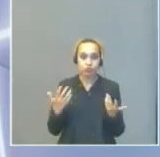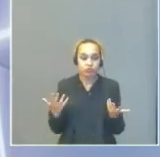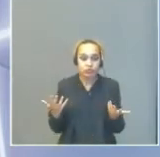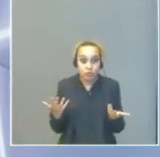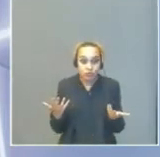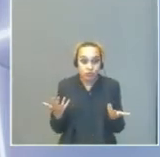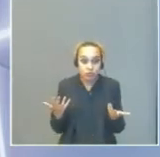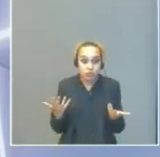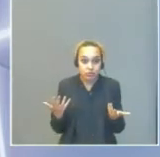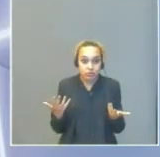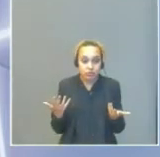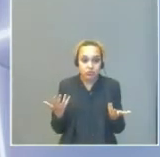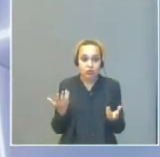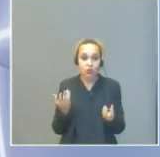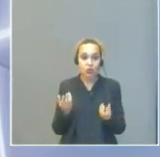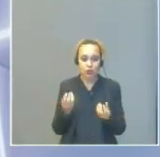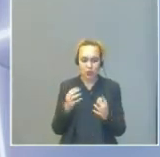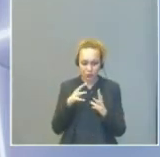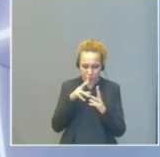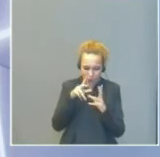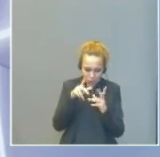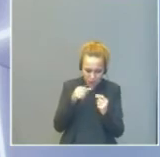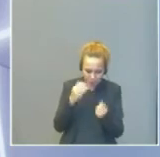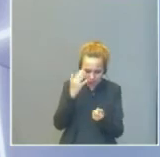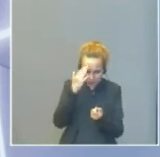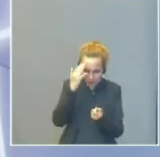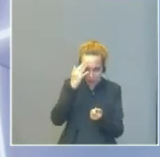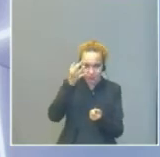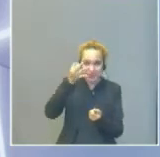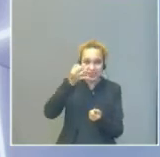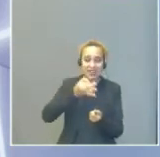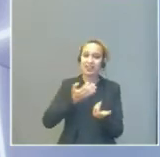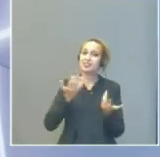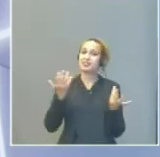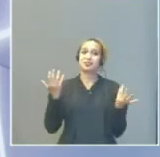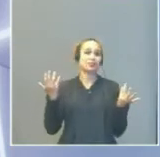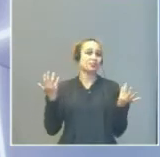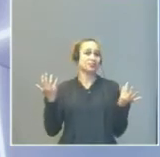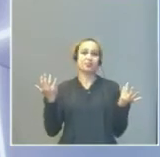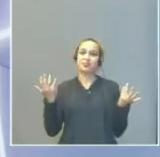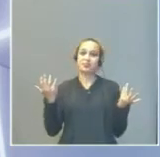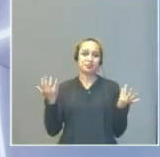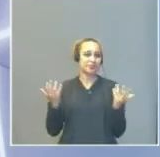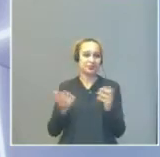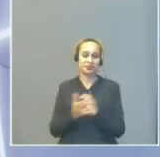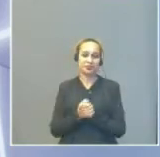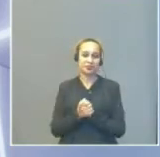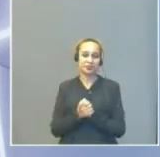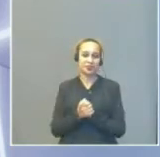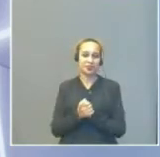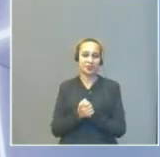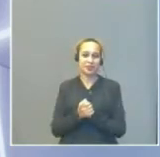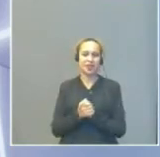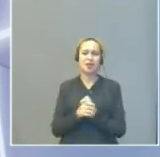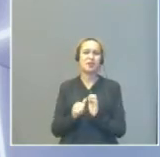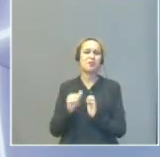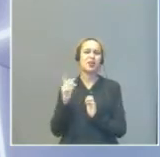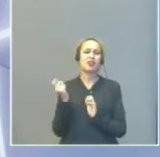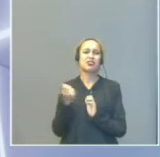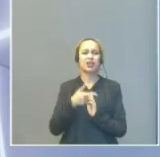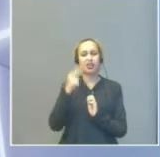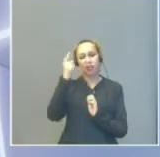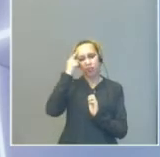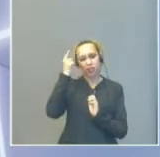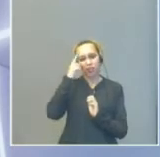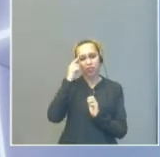indeterminable. It is more than a question of gathering facts together to predict, you know, given